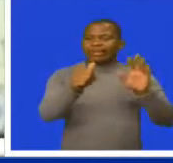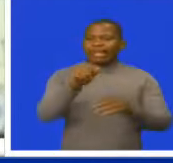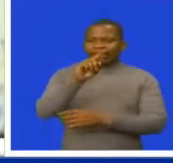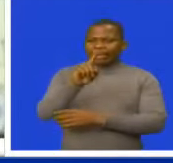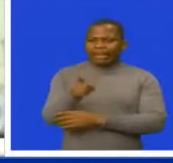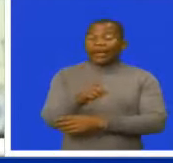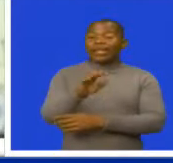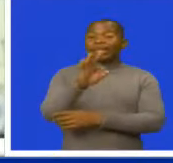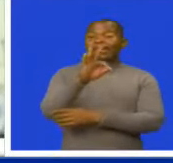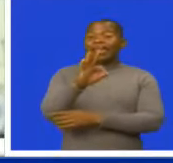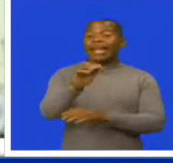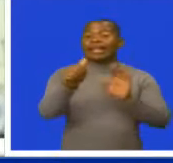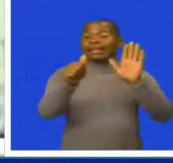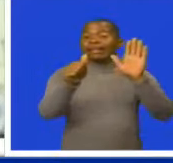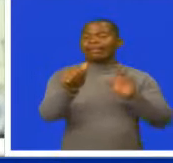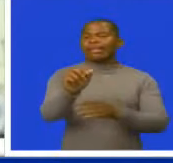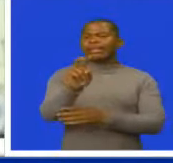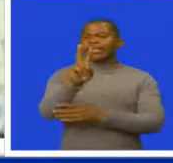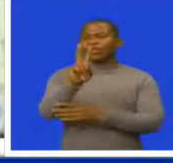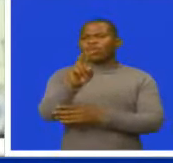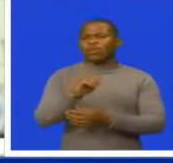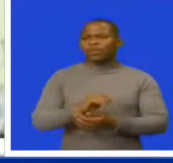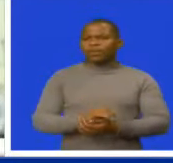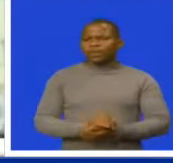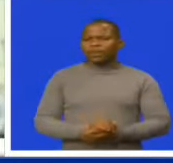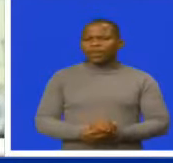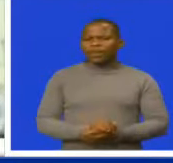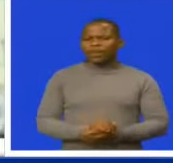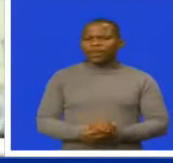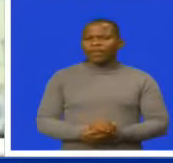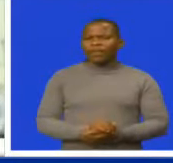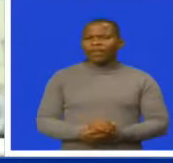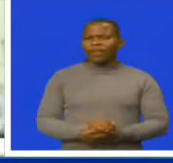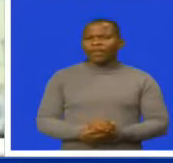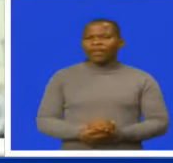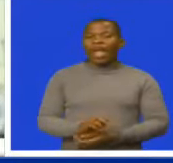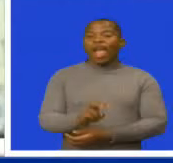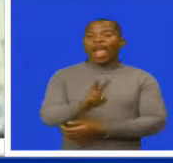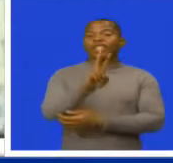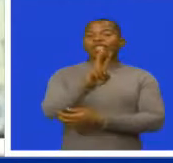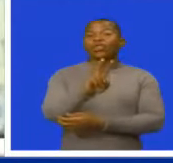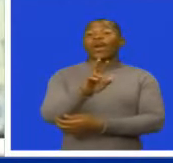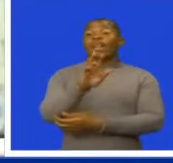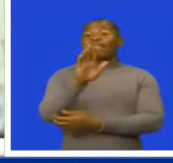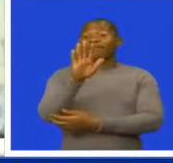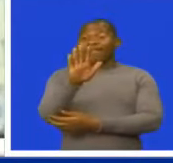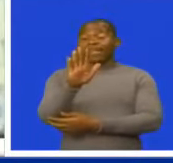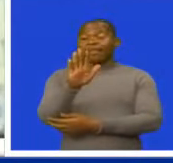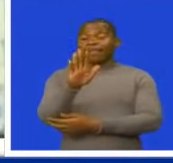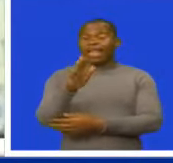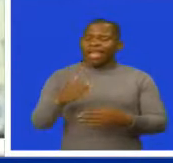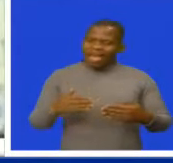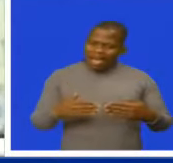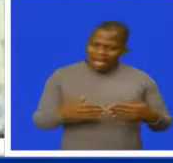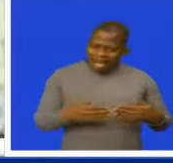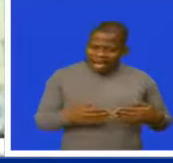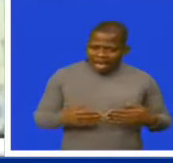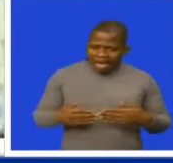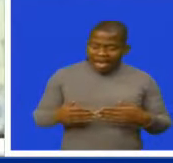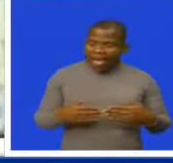ngu-6,362. Lombiko kwe ukomba kuthi bangu 250 bantu labalashelwa lomkhuhlane kanti ke labangu